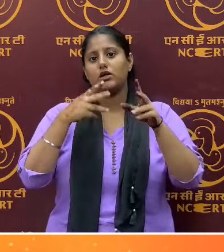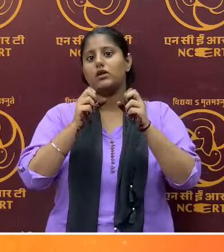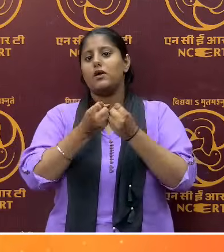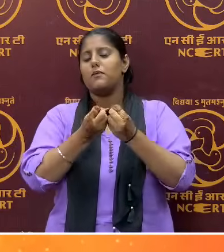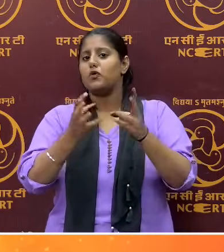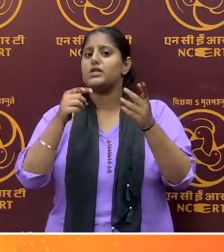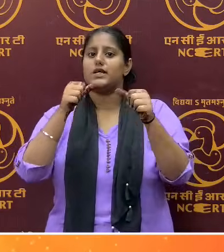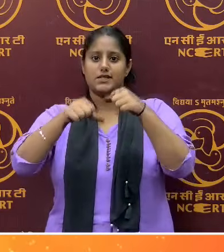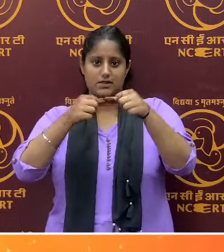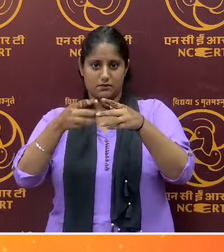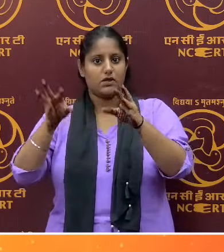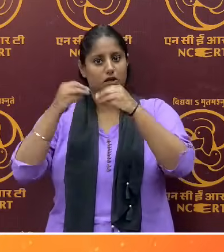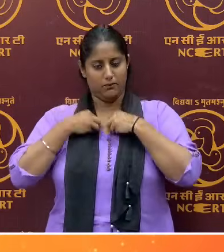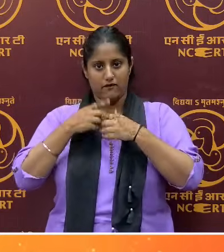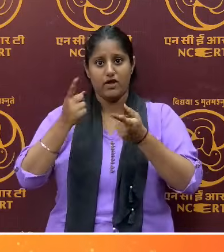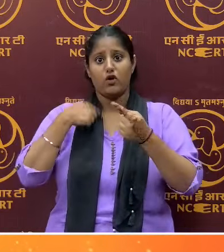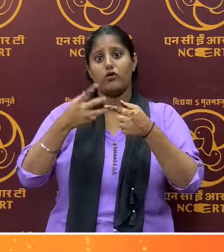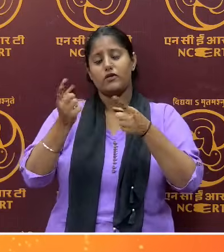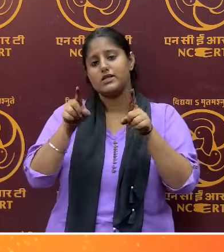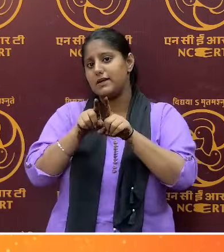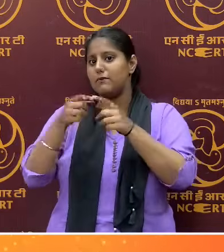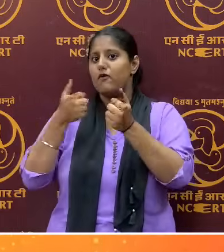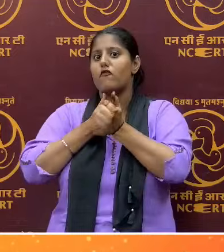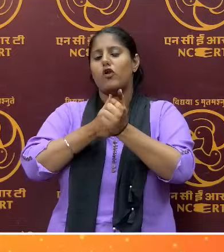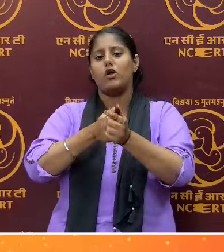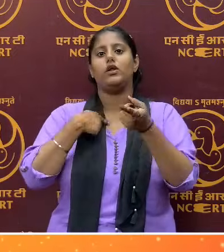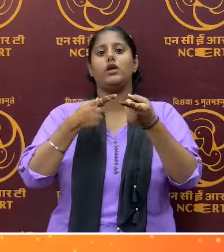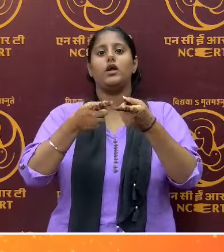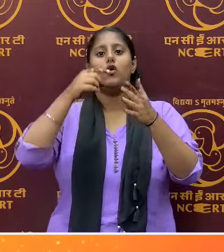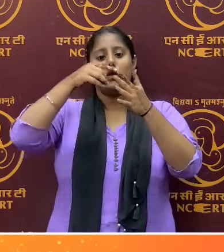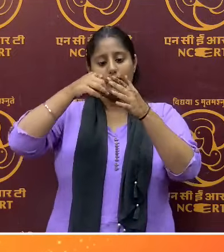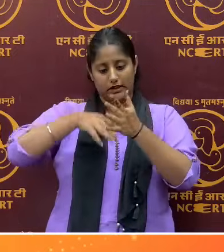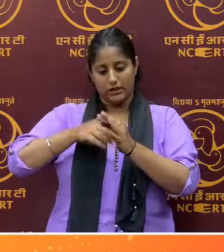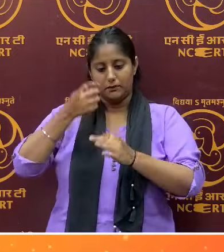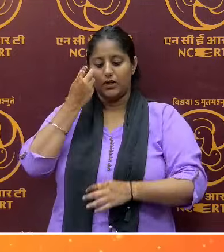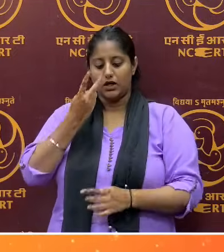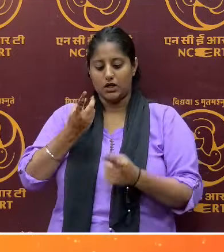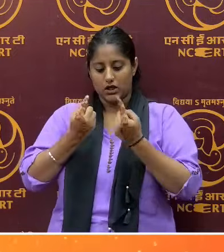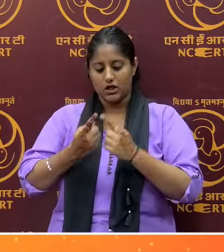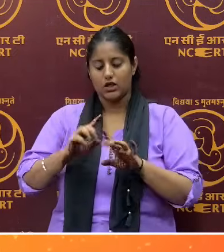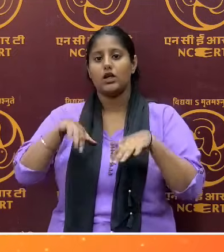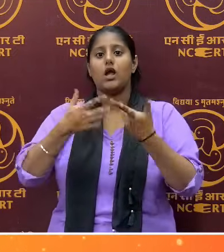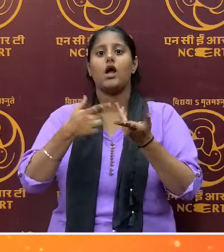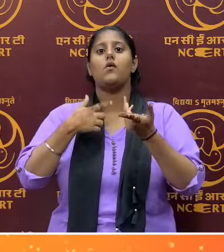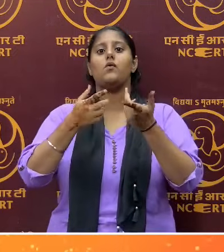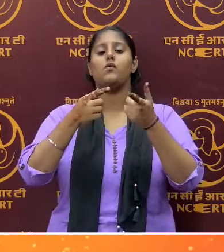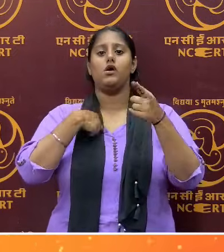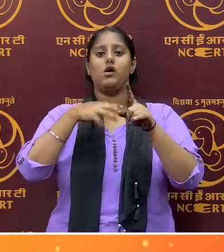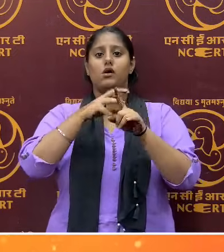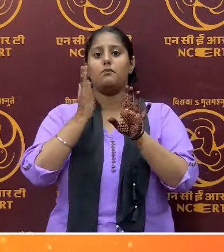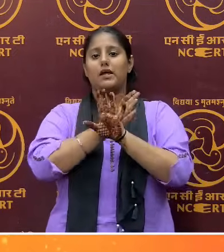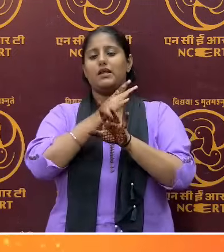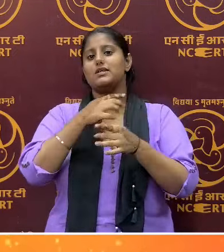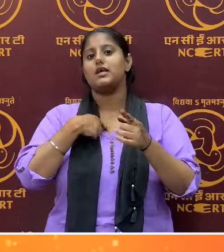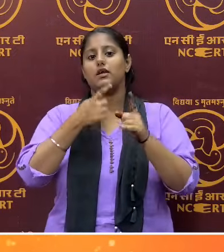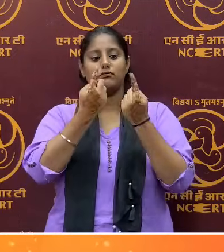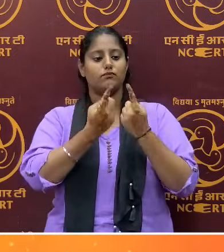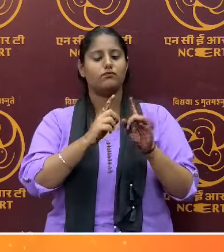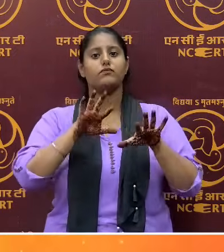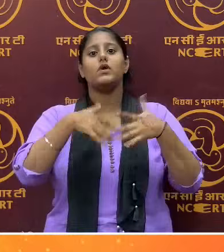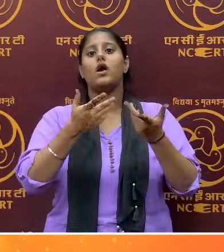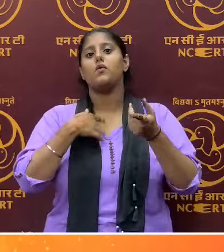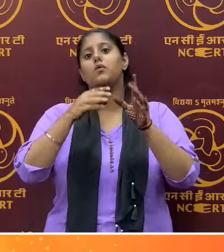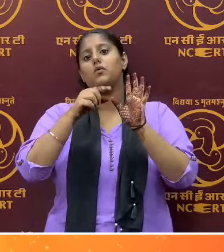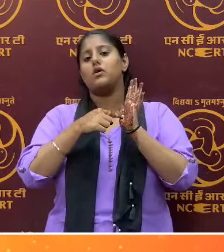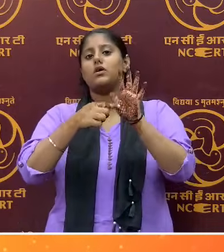allotted system in a part 2, deep down in the system, and early screening will be, early identification in terms of screening can be